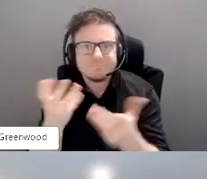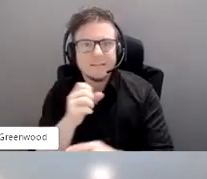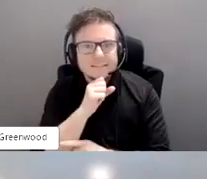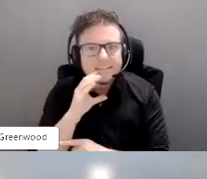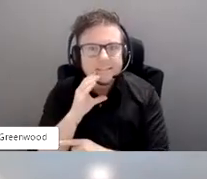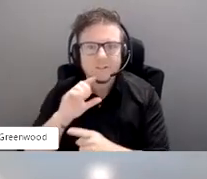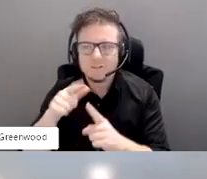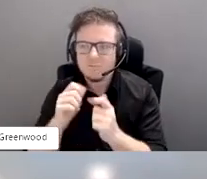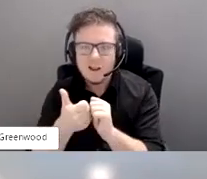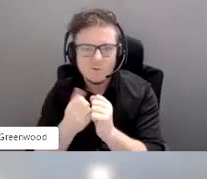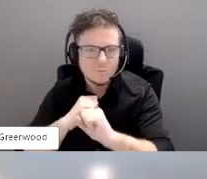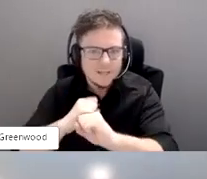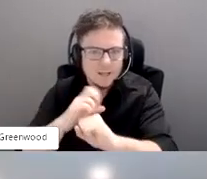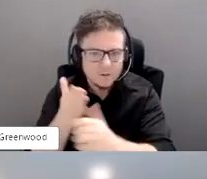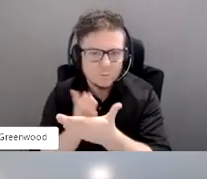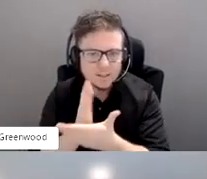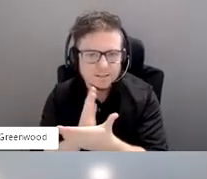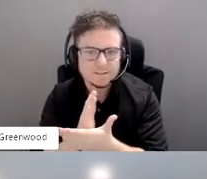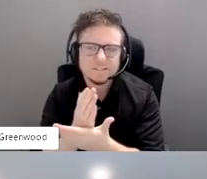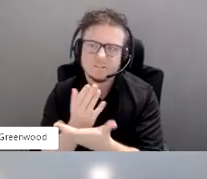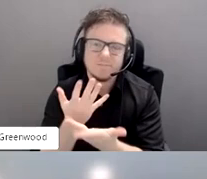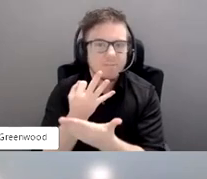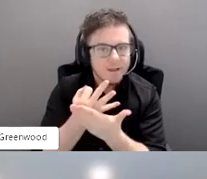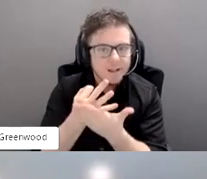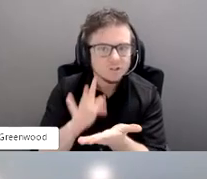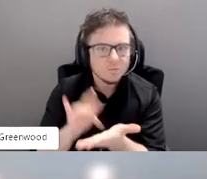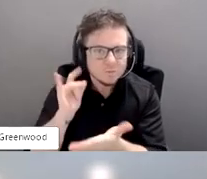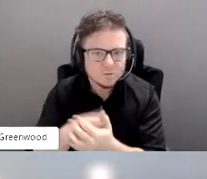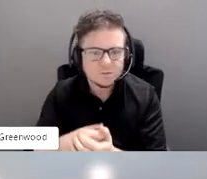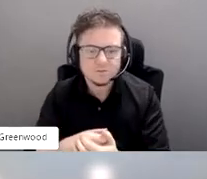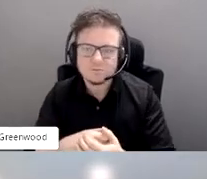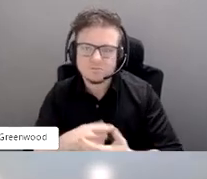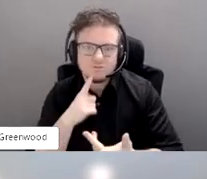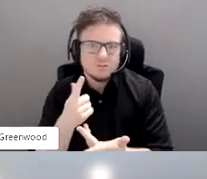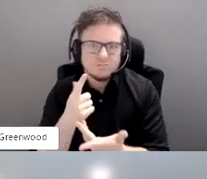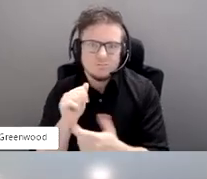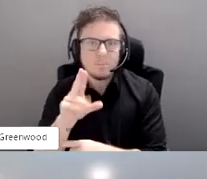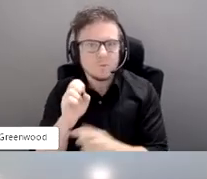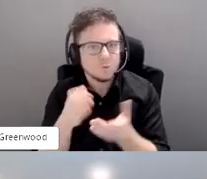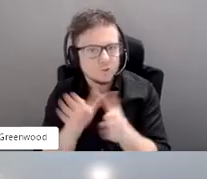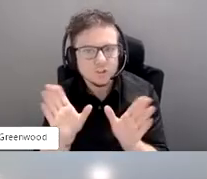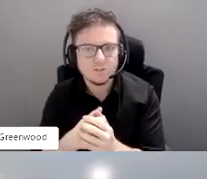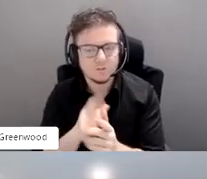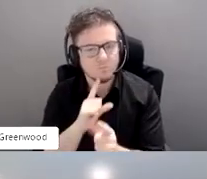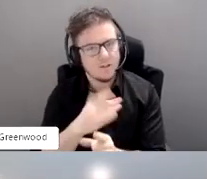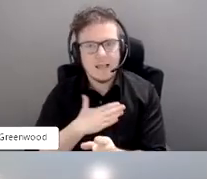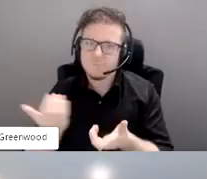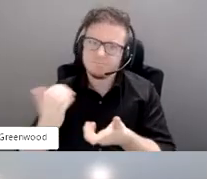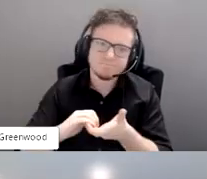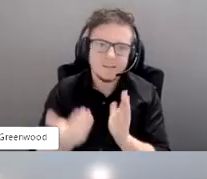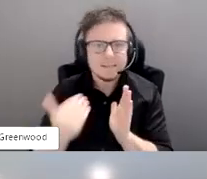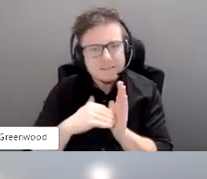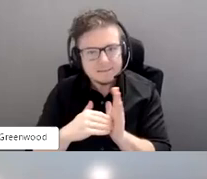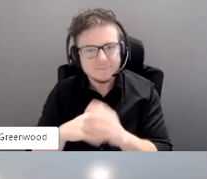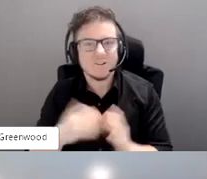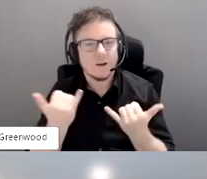protecting their rights, financial abuse, abuse just in general. So pleased to collaborate again. And I'm going to